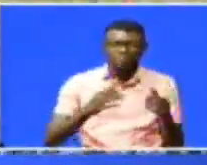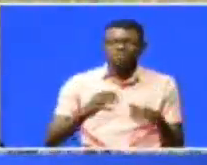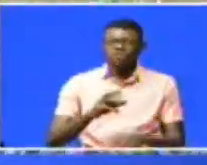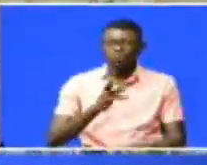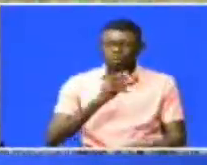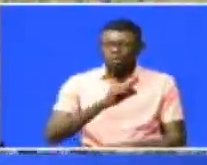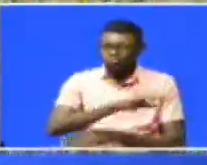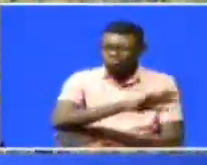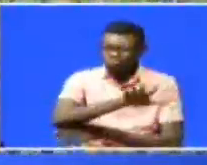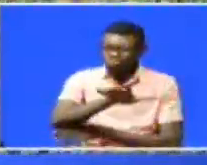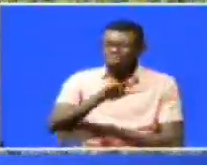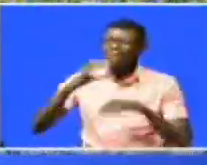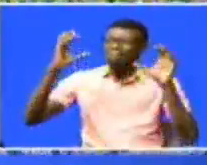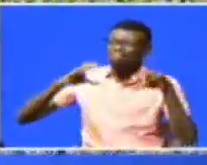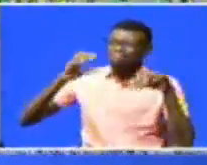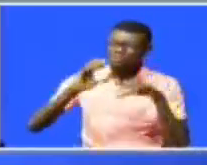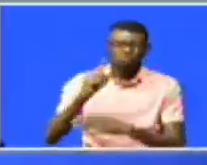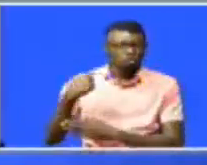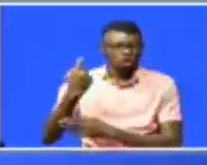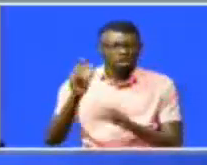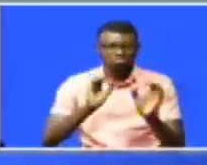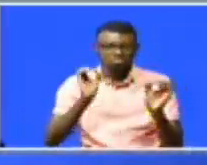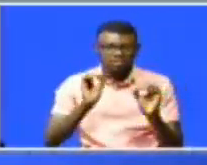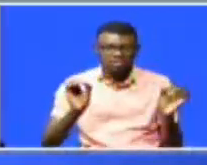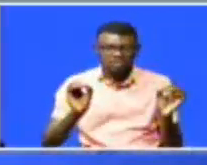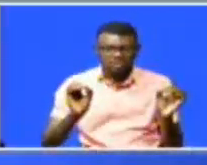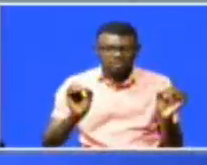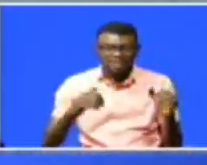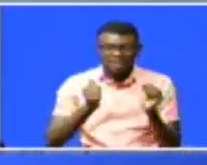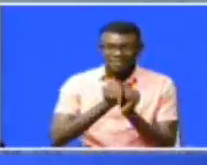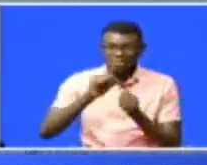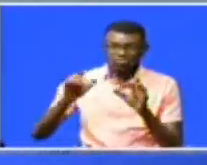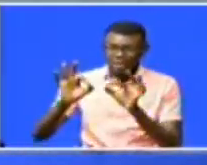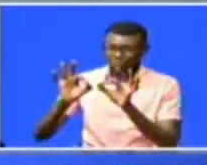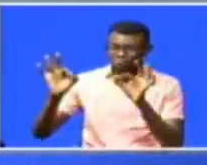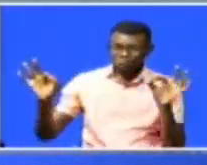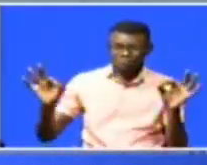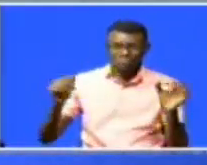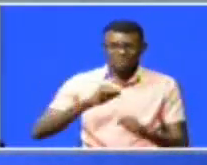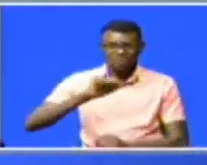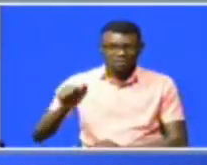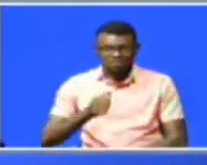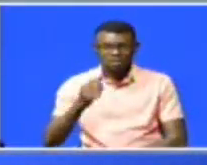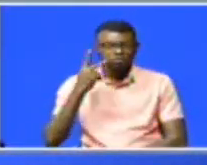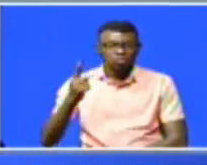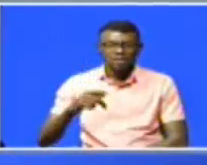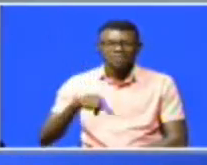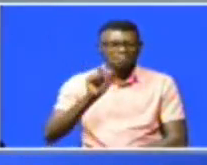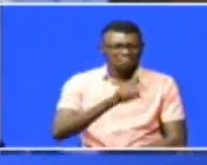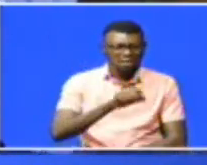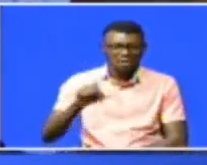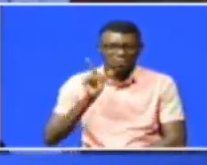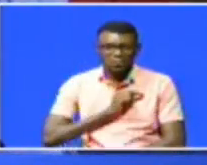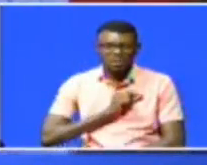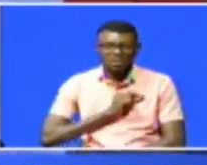over-reliance on rain-fed agriculture. Model farm covers 10,000 acres, of which 5,200 have been planted. The entire farm